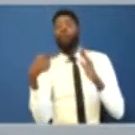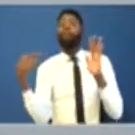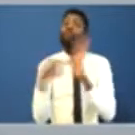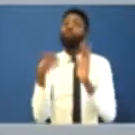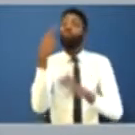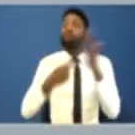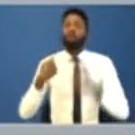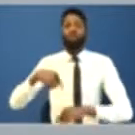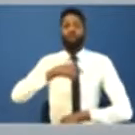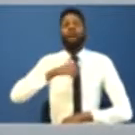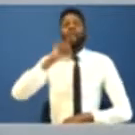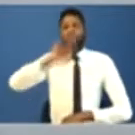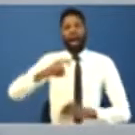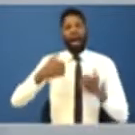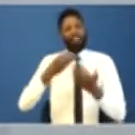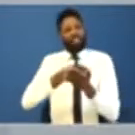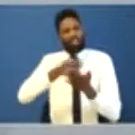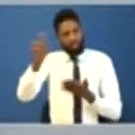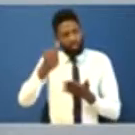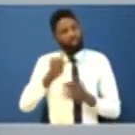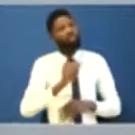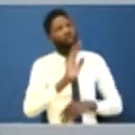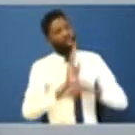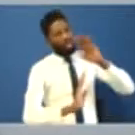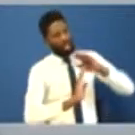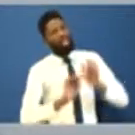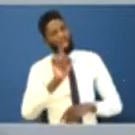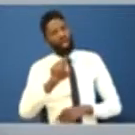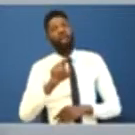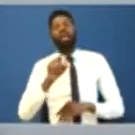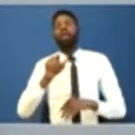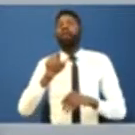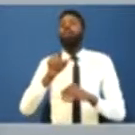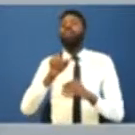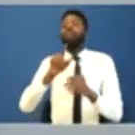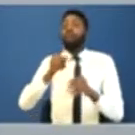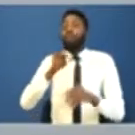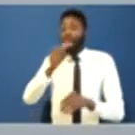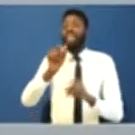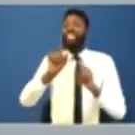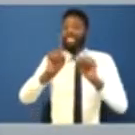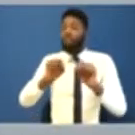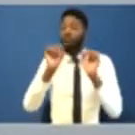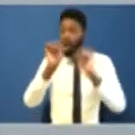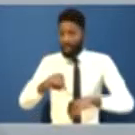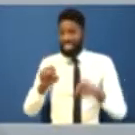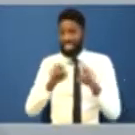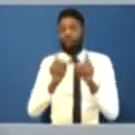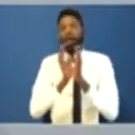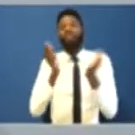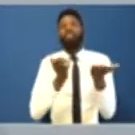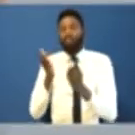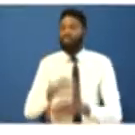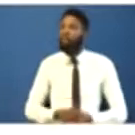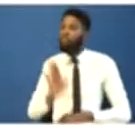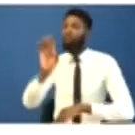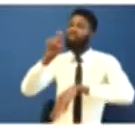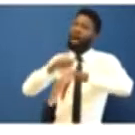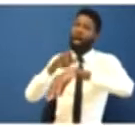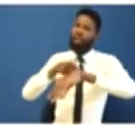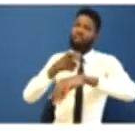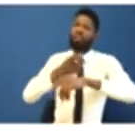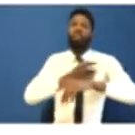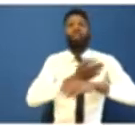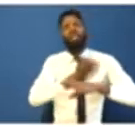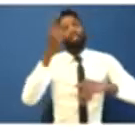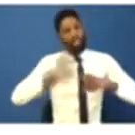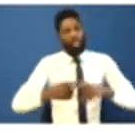efficient and affordable and efficient and affordable public sector people can use